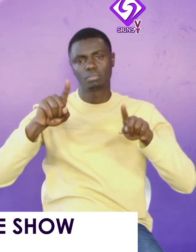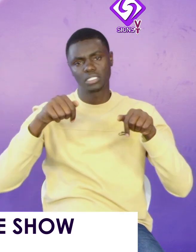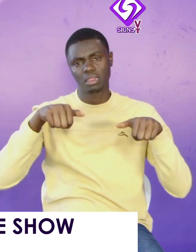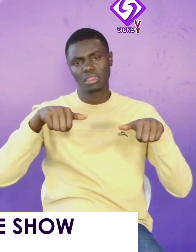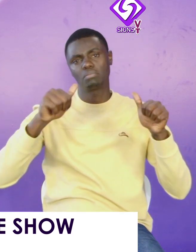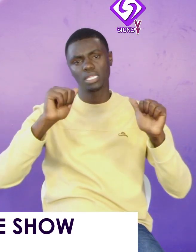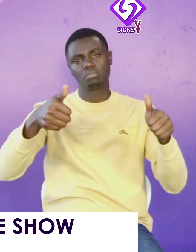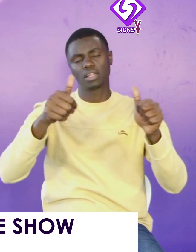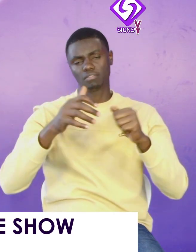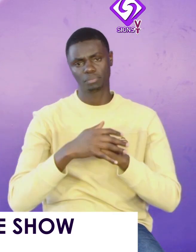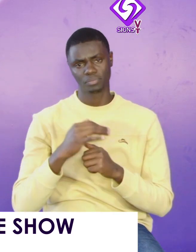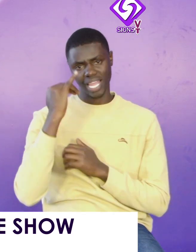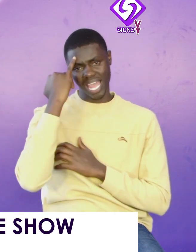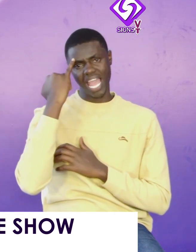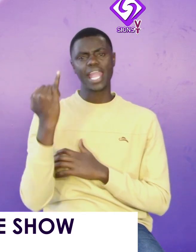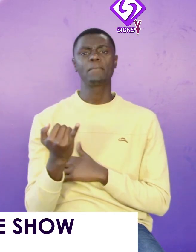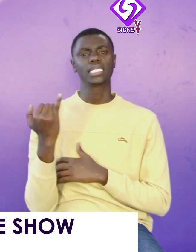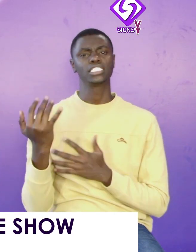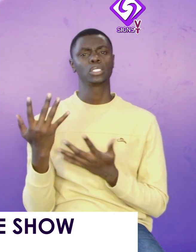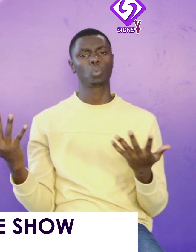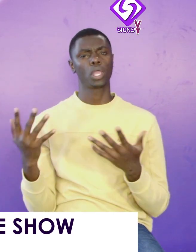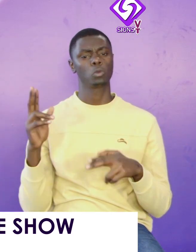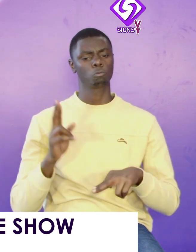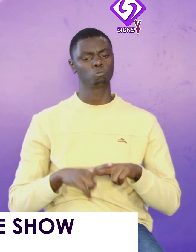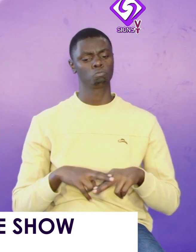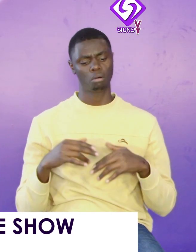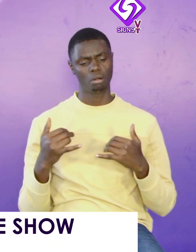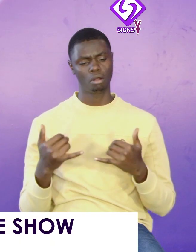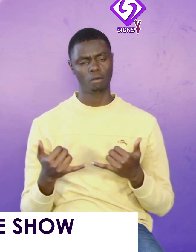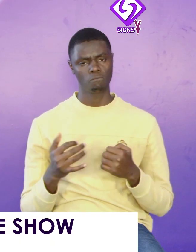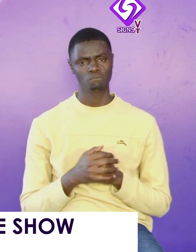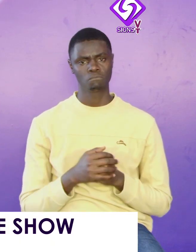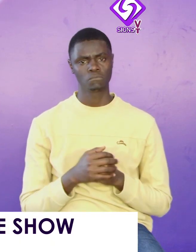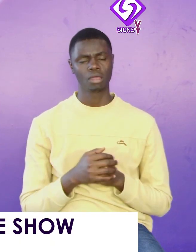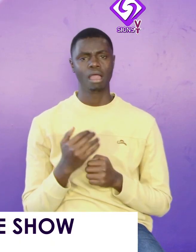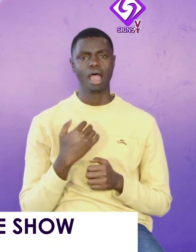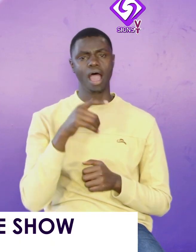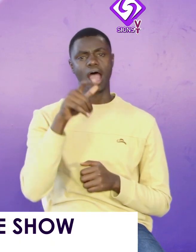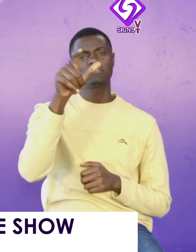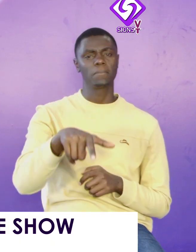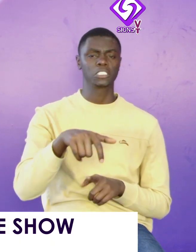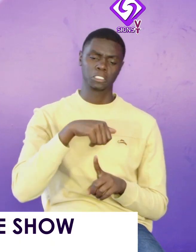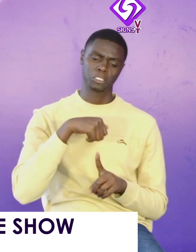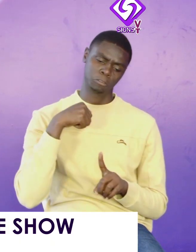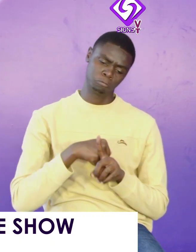Just imagine this, where you are seated right now. There is somebody fighting